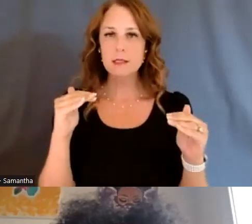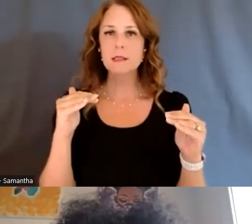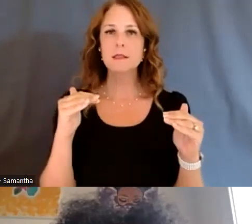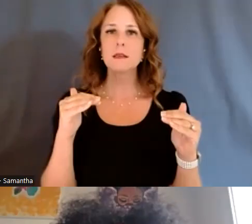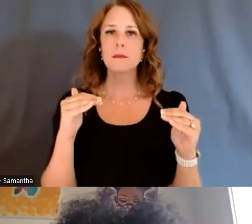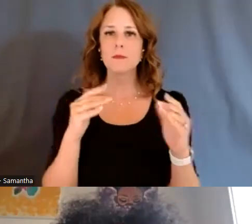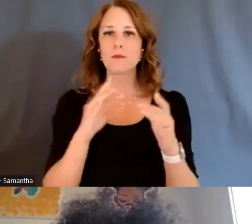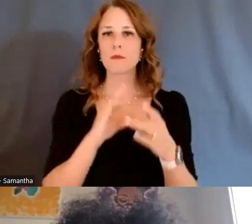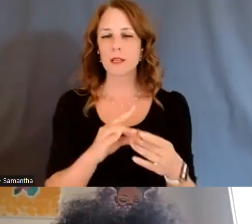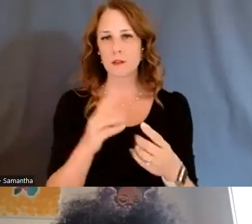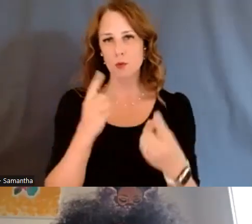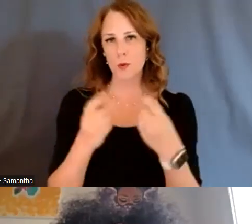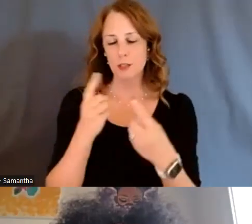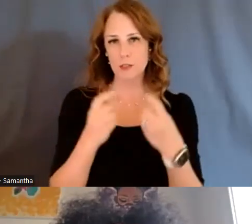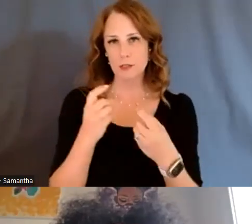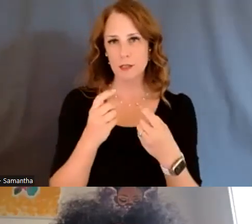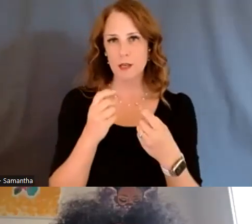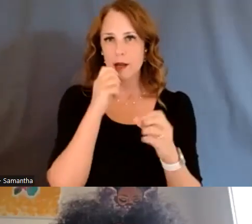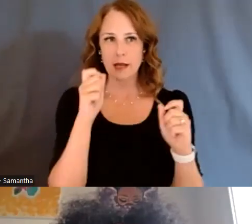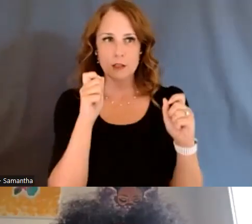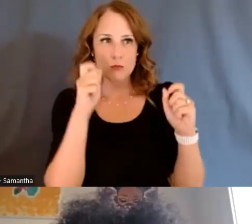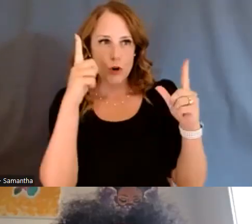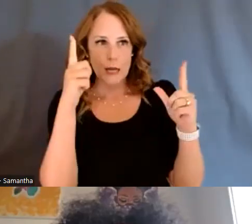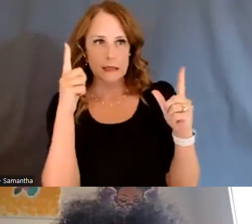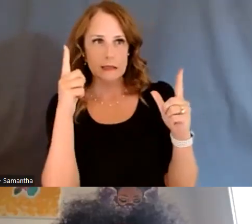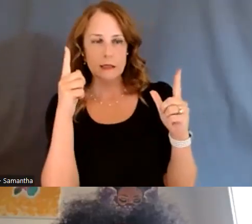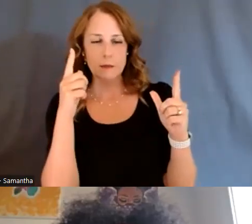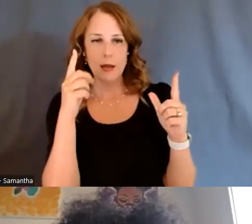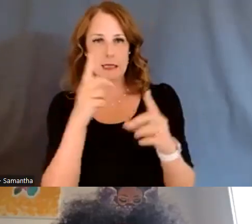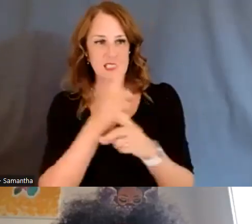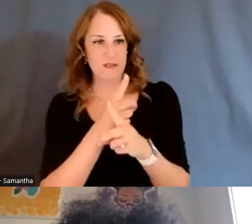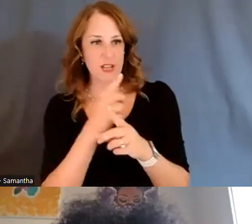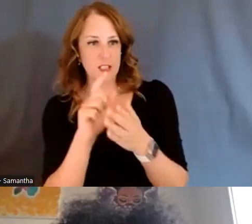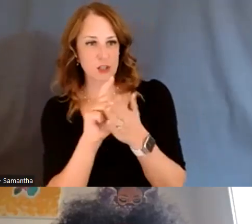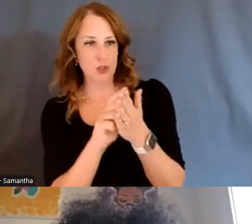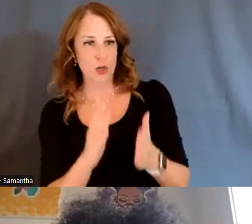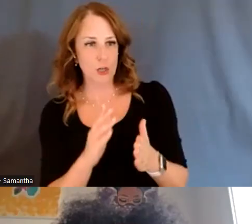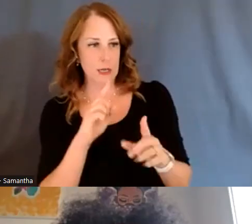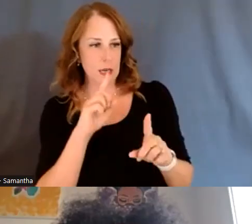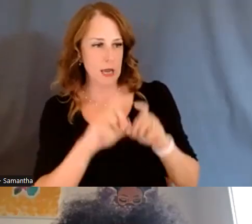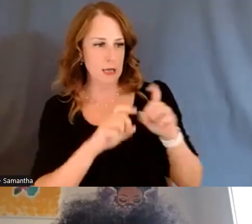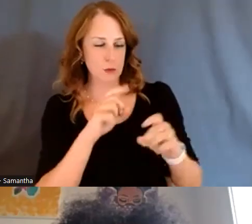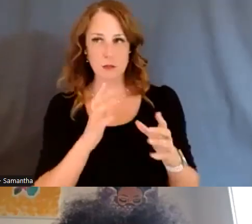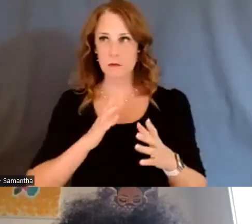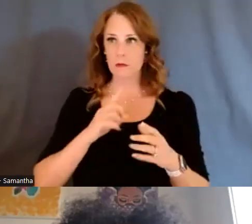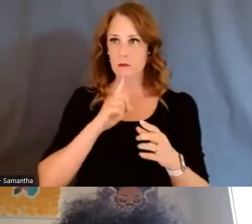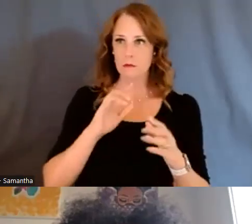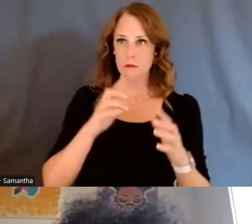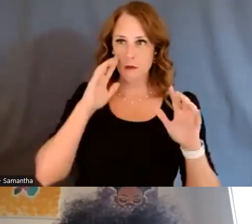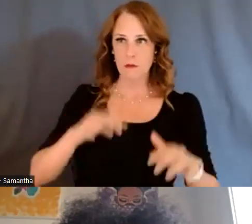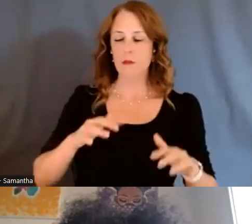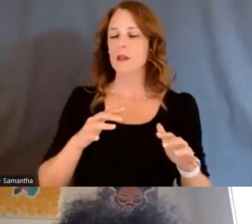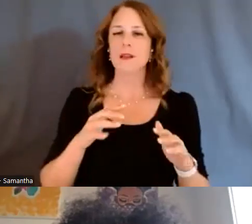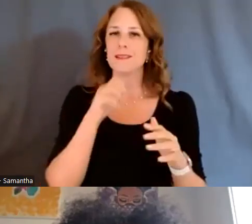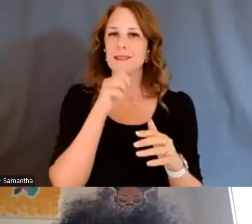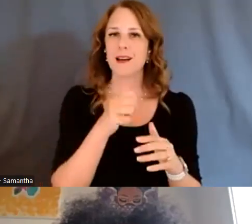of the questions, and they're not going to be surprised by a defense attorney by questions that they might ask. We also provide courtroom tours to